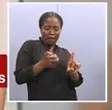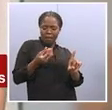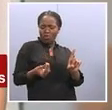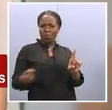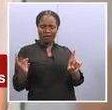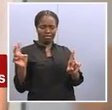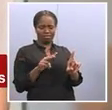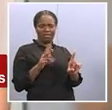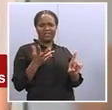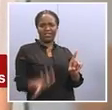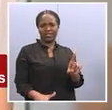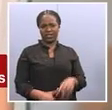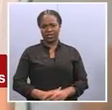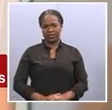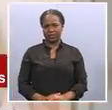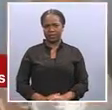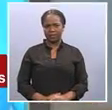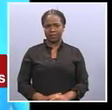in front of his children.